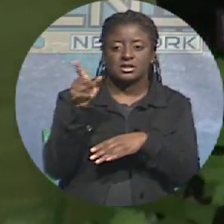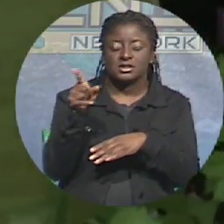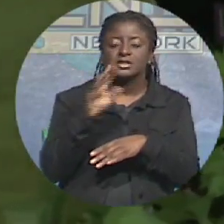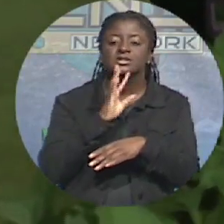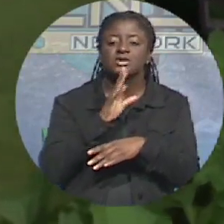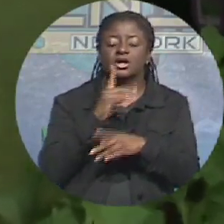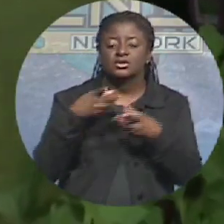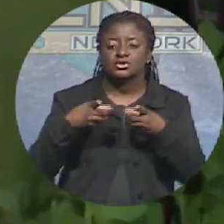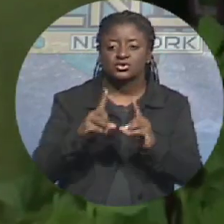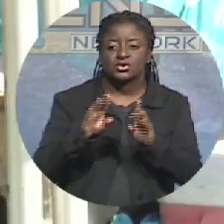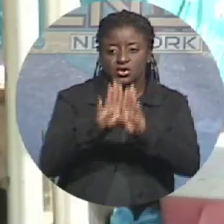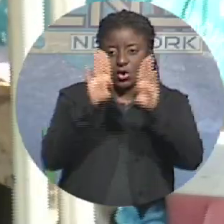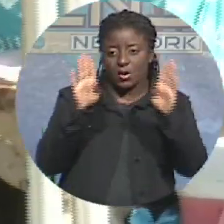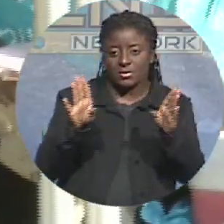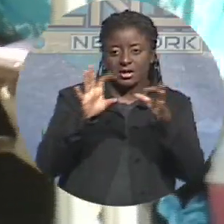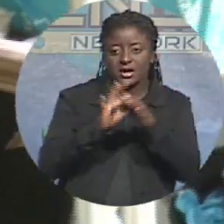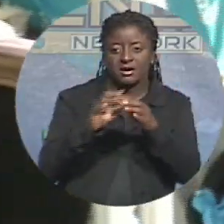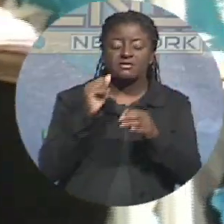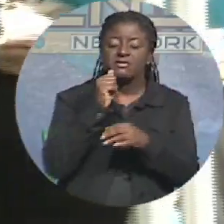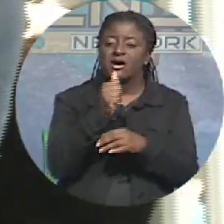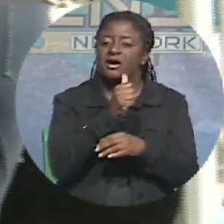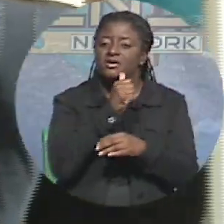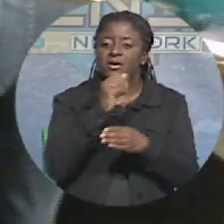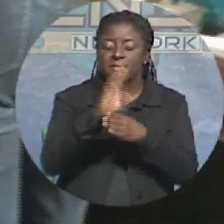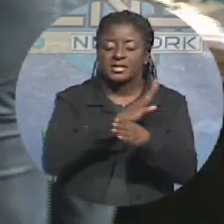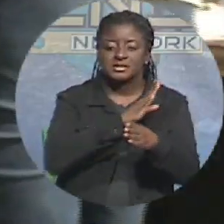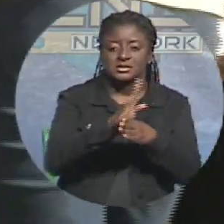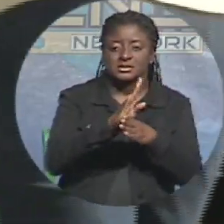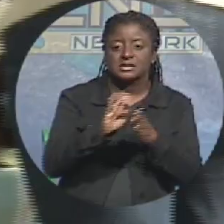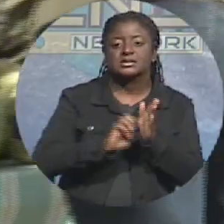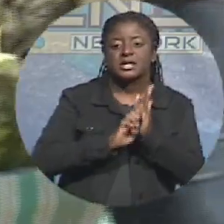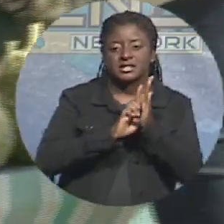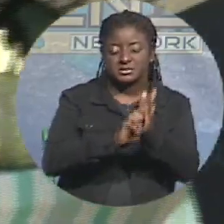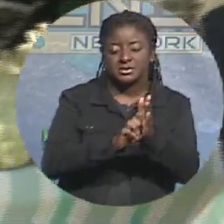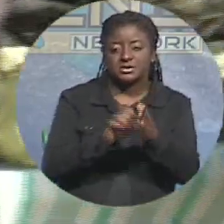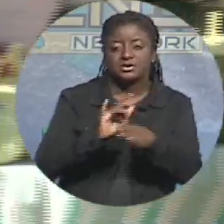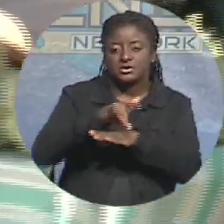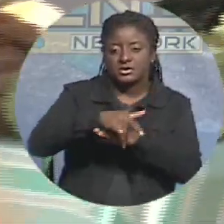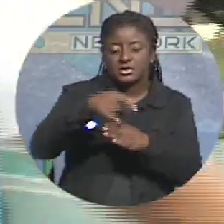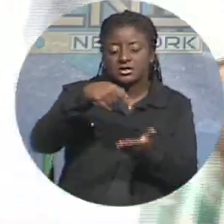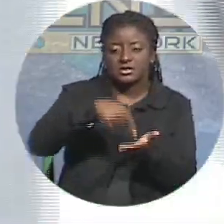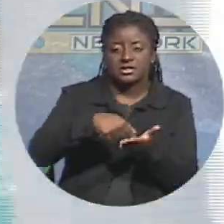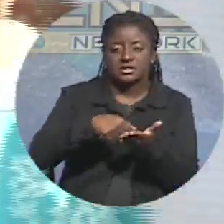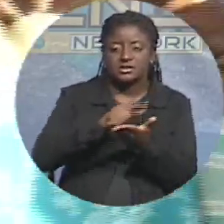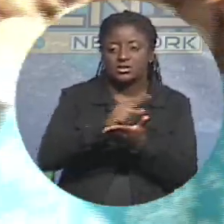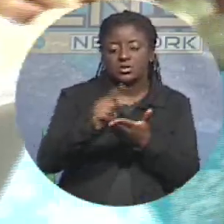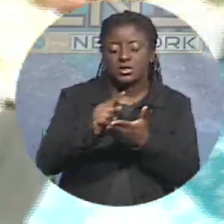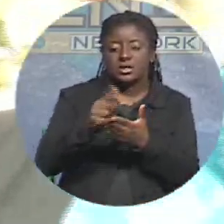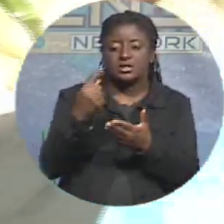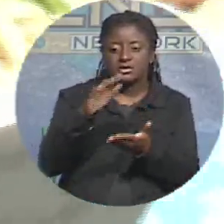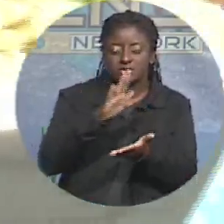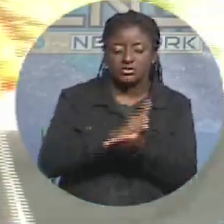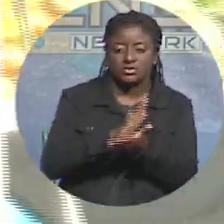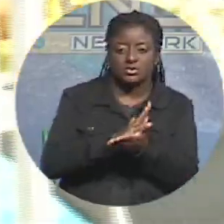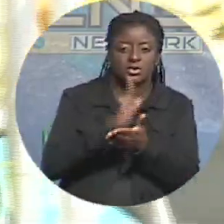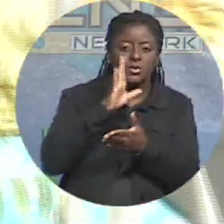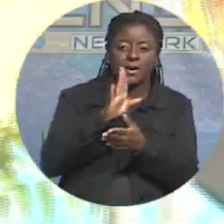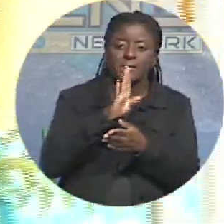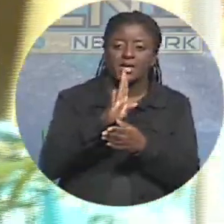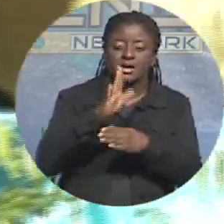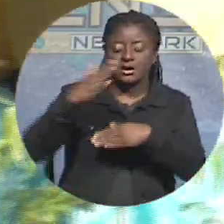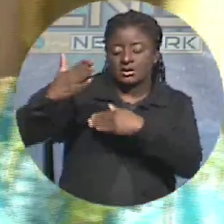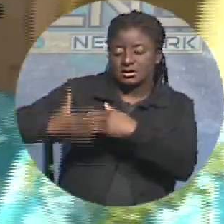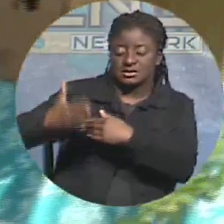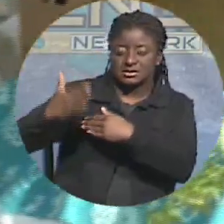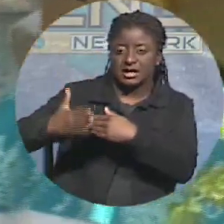of the Agribusiness Expo earlier this week. He revealed that the school will be situated on the site of the former Agriculture Research Center in San